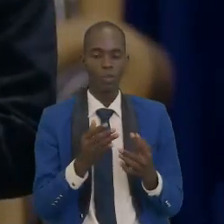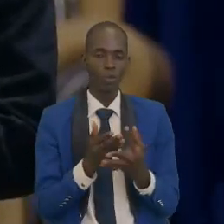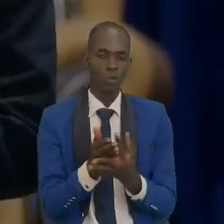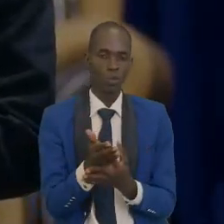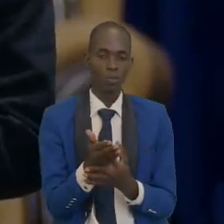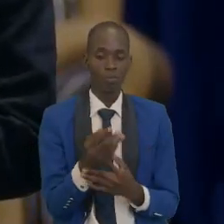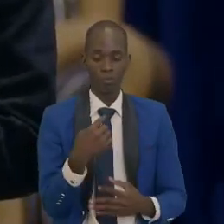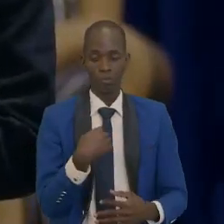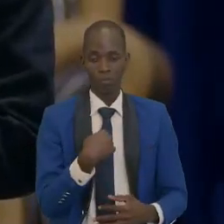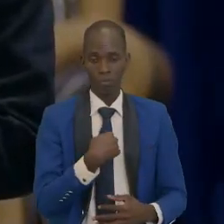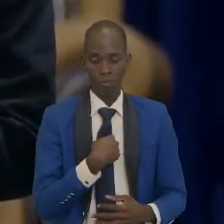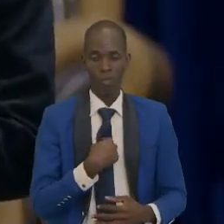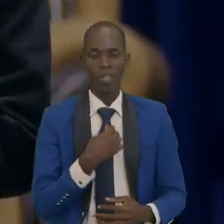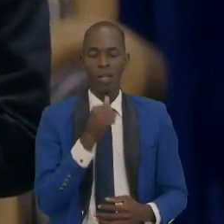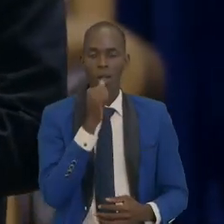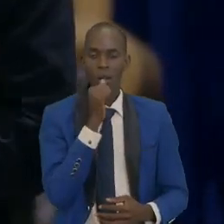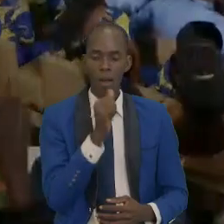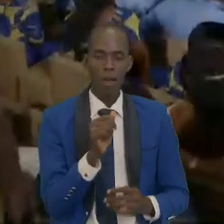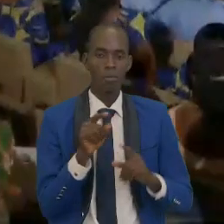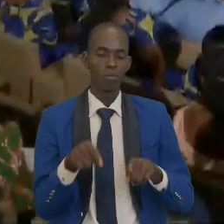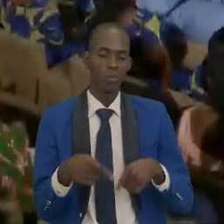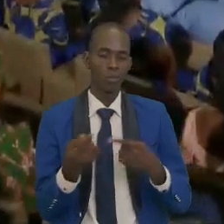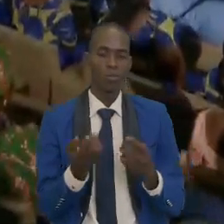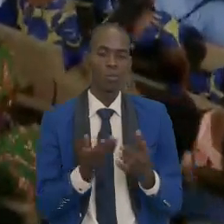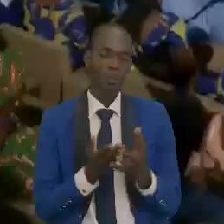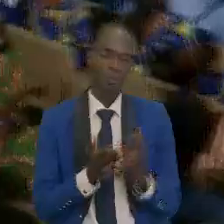I I am going through